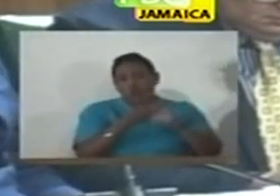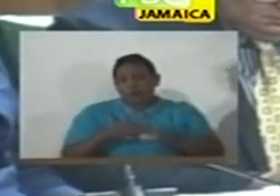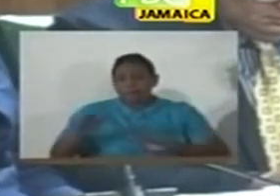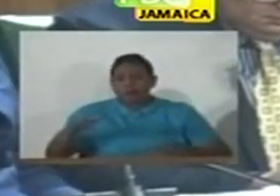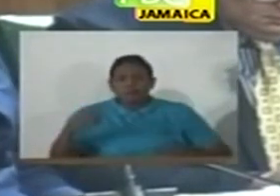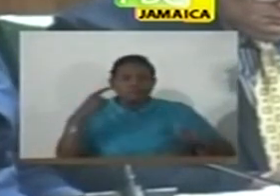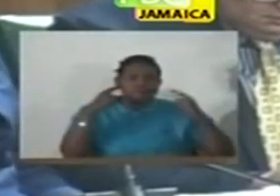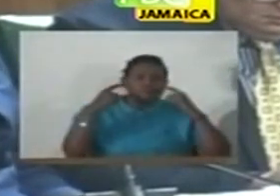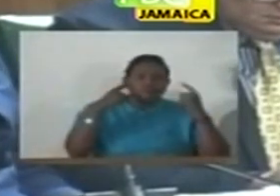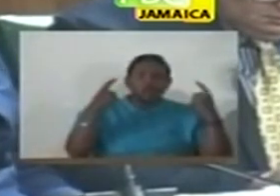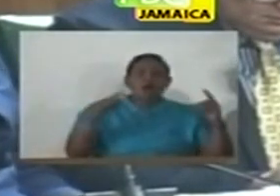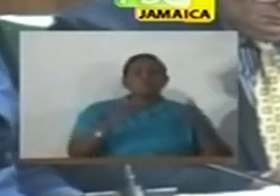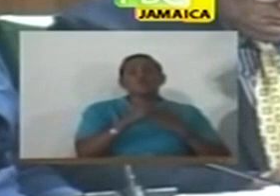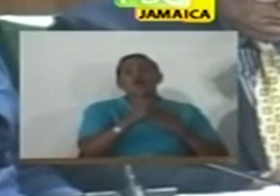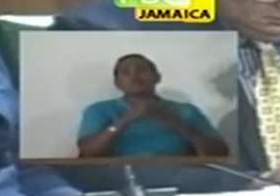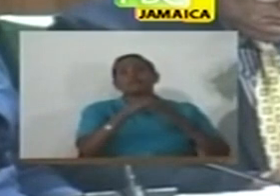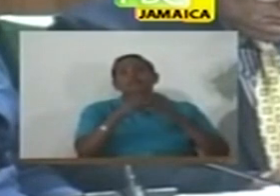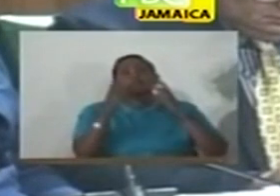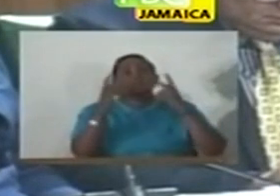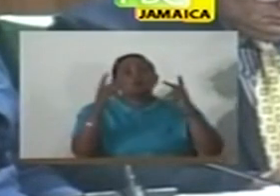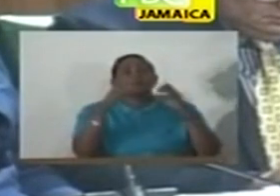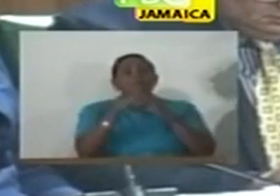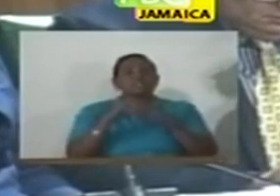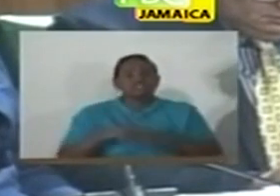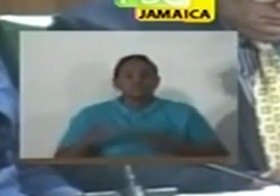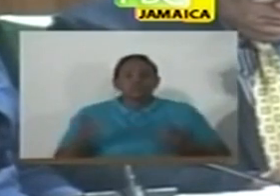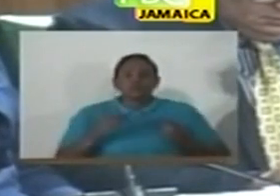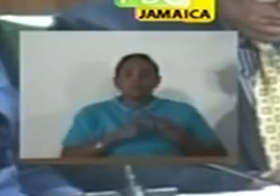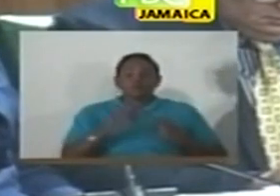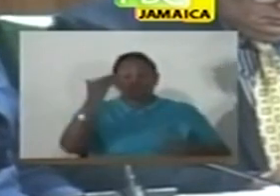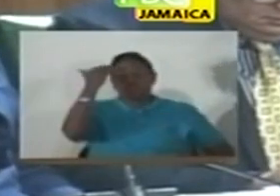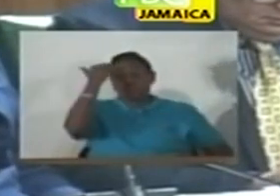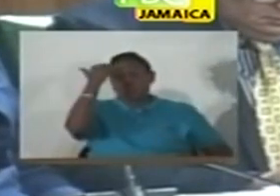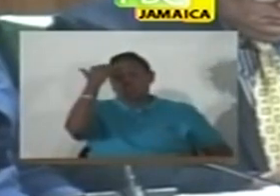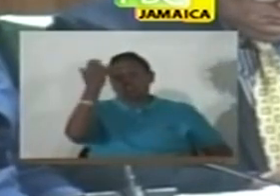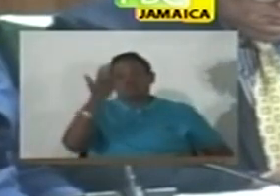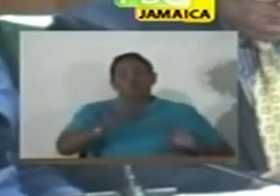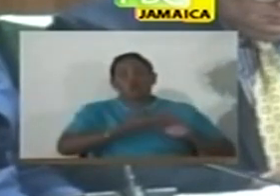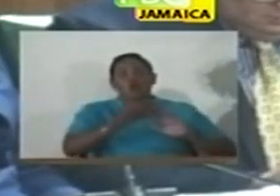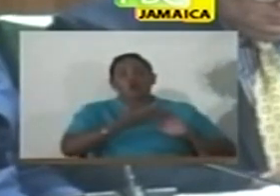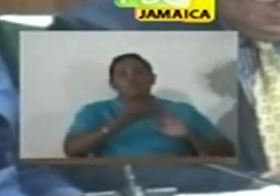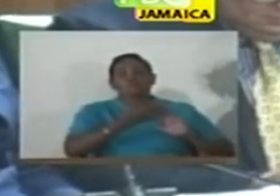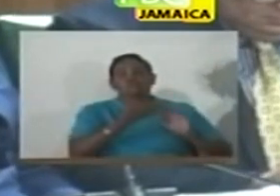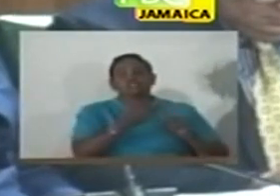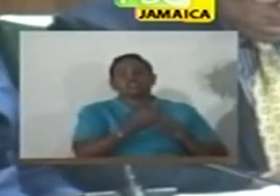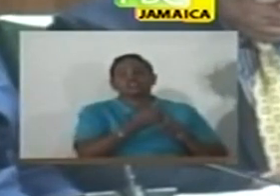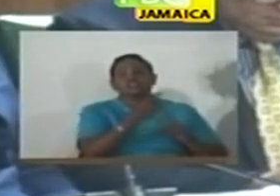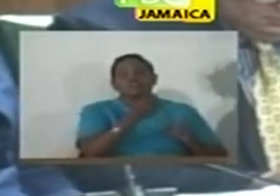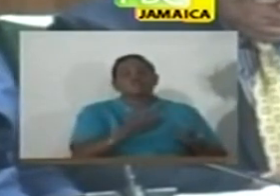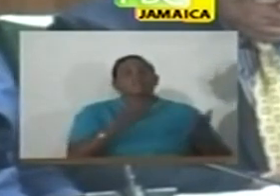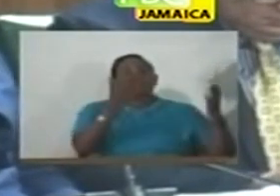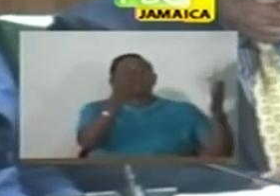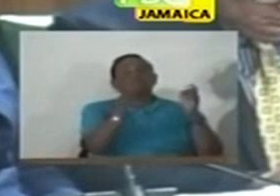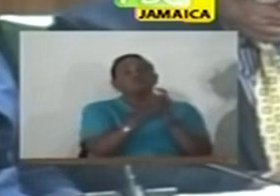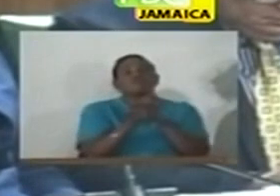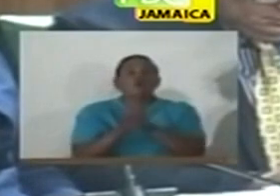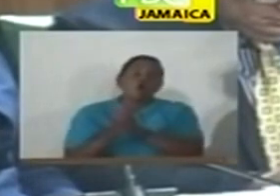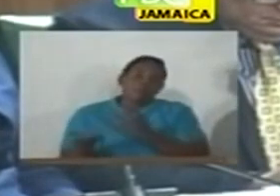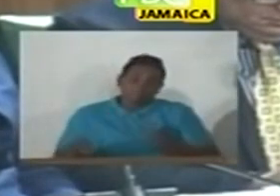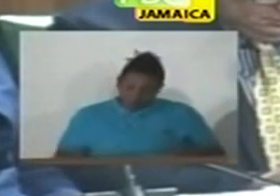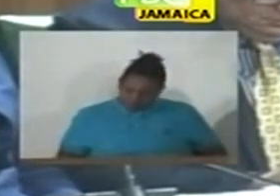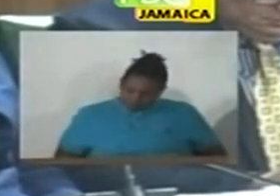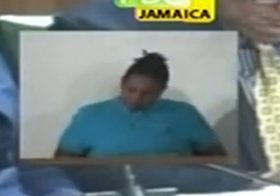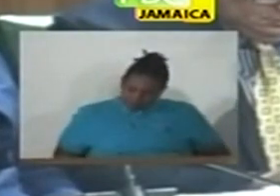help in the public participation in and knowledge of the operations of the proposed reform bill.